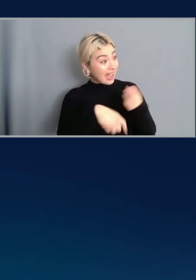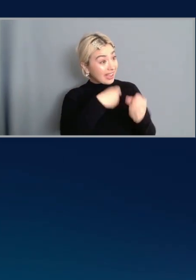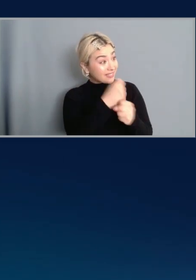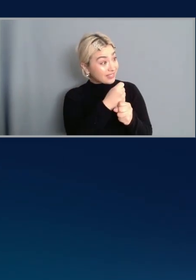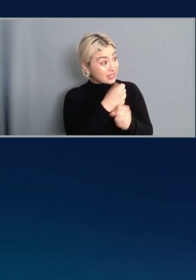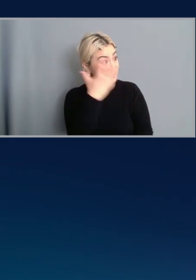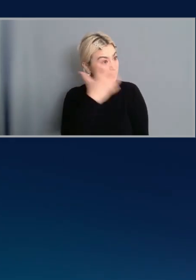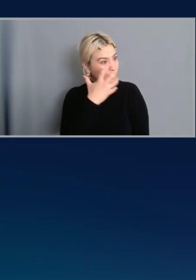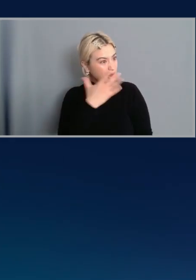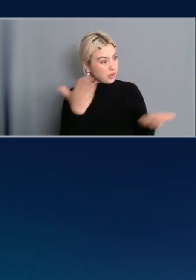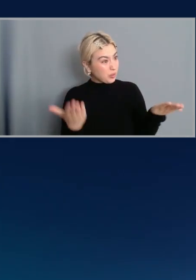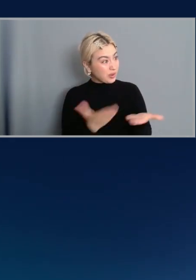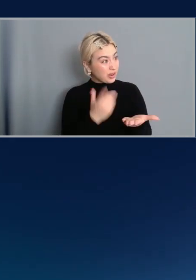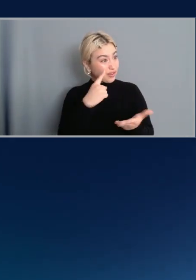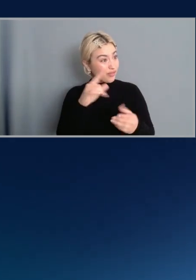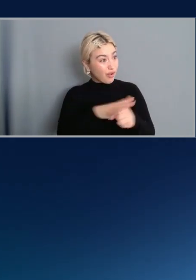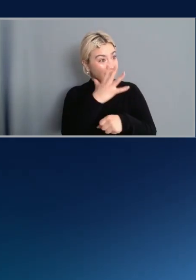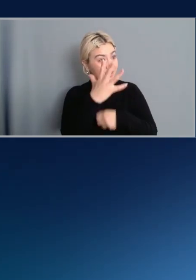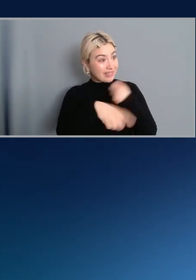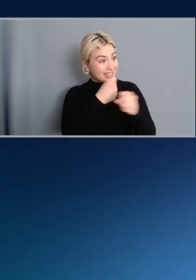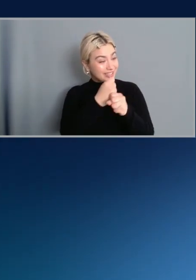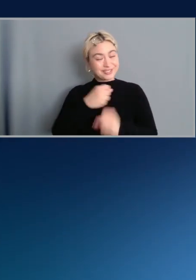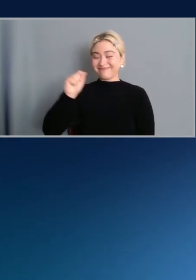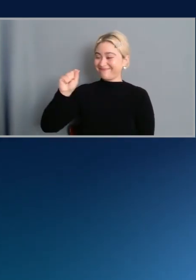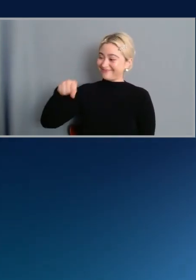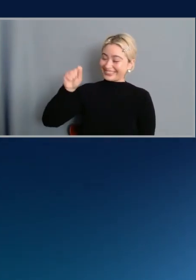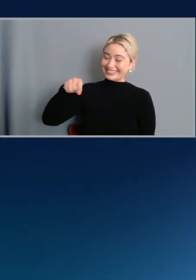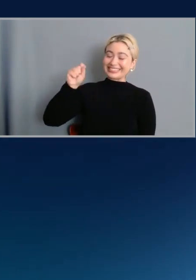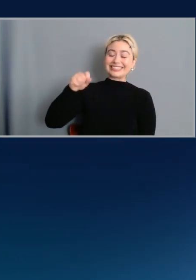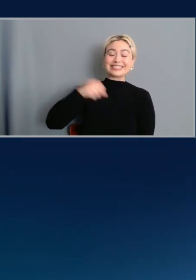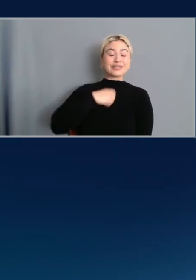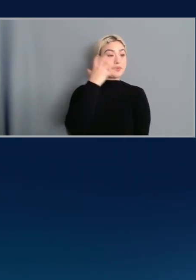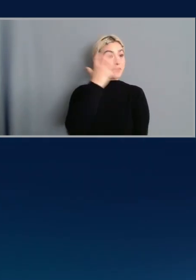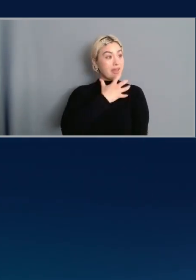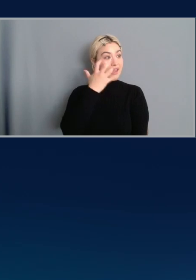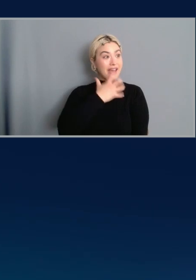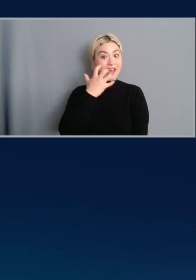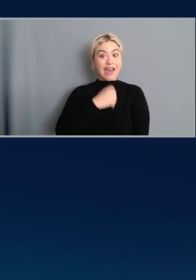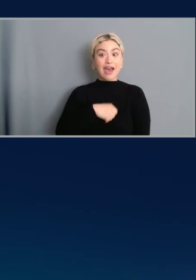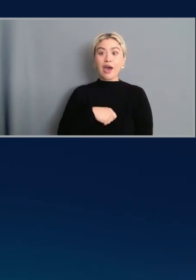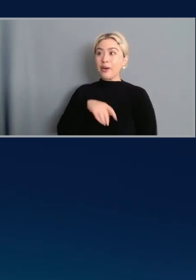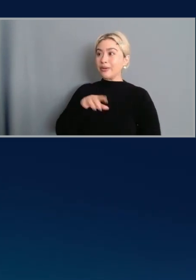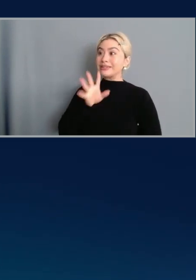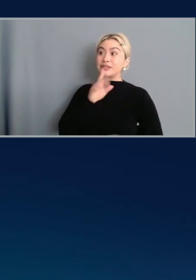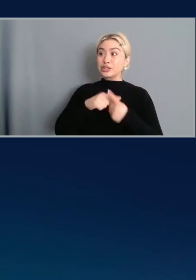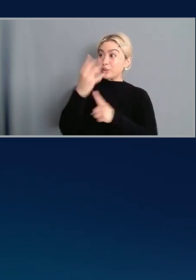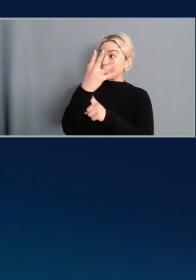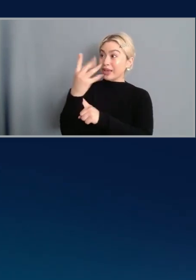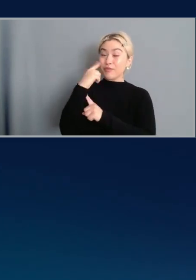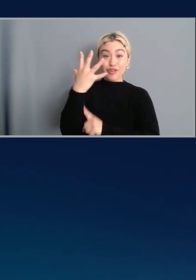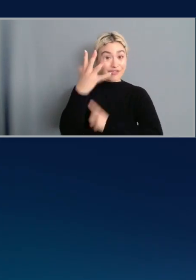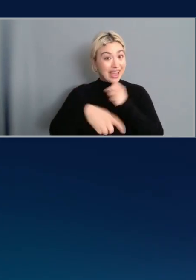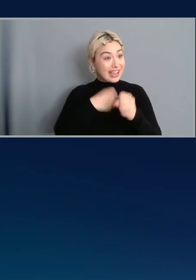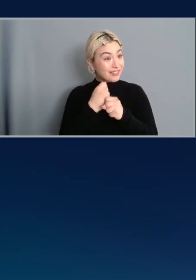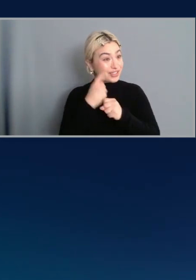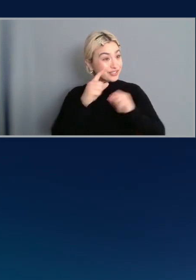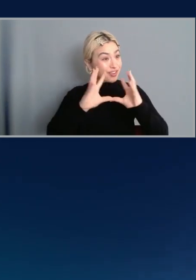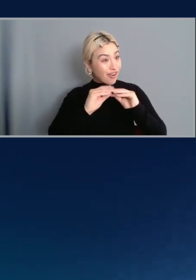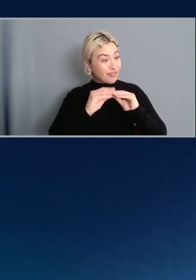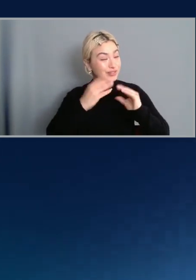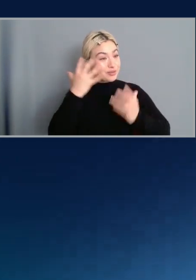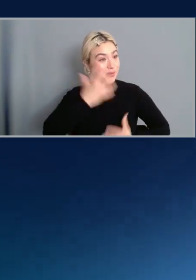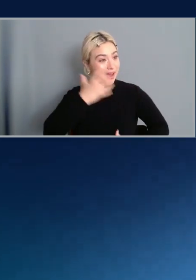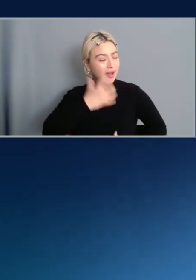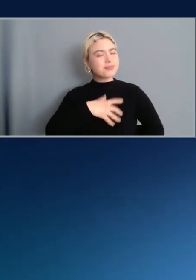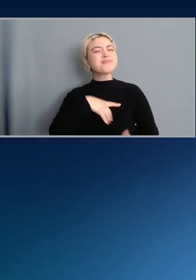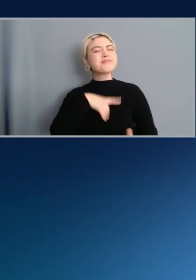5 years? Yeah. Wow. Okay, well, there you go. Speaking into the camera for 5 years or at conferences. Welcome. Welcome, Suman. Thank you so much. Yeah. Suman, a